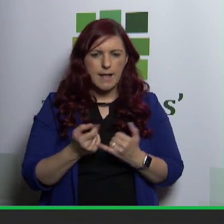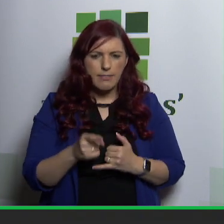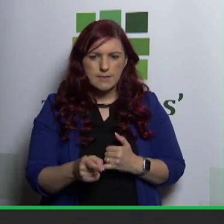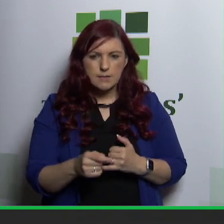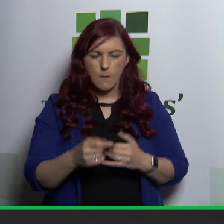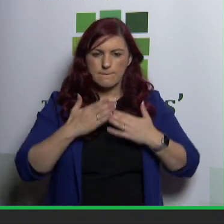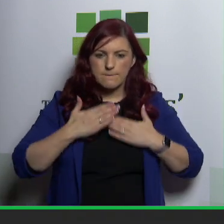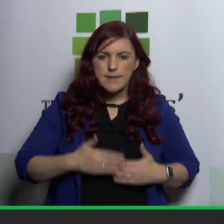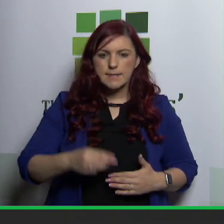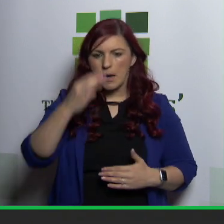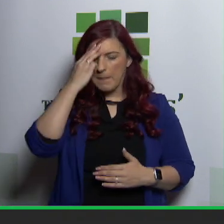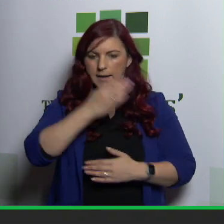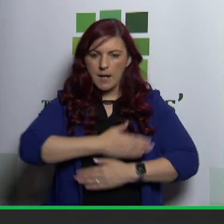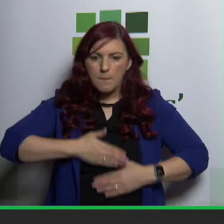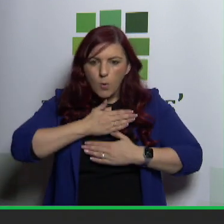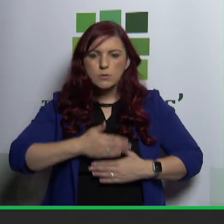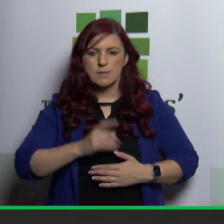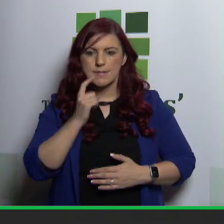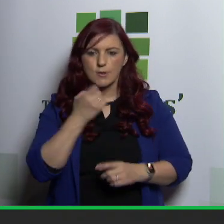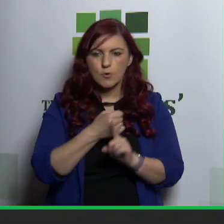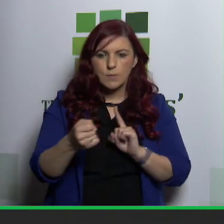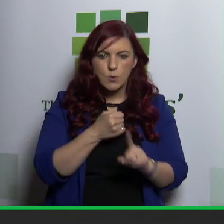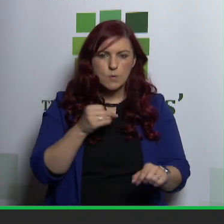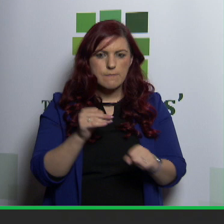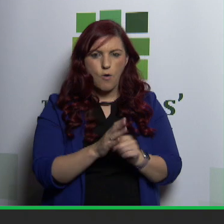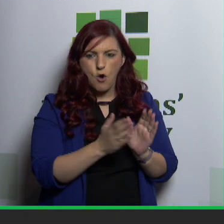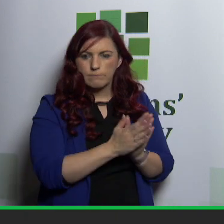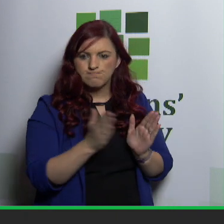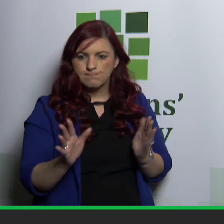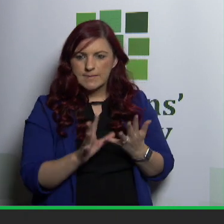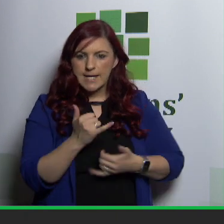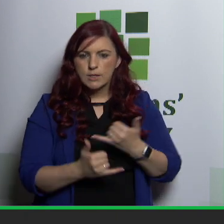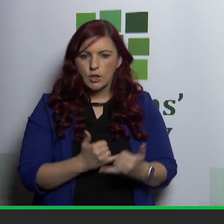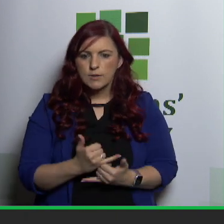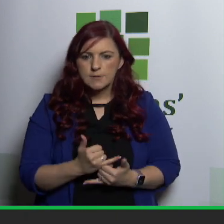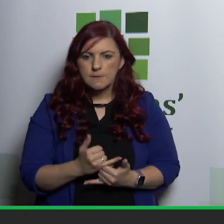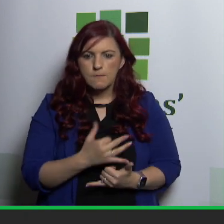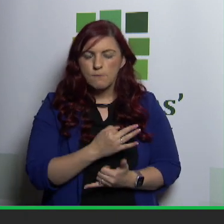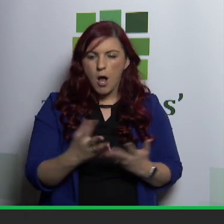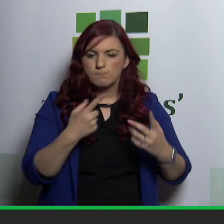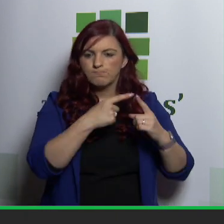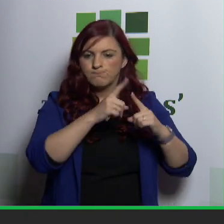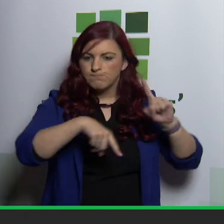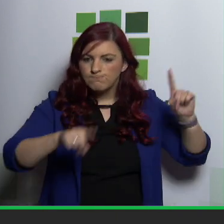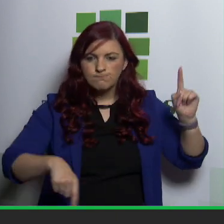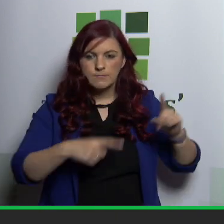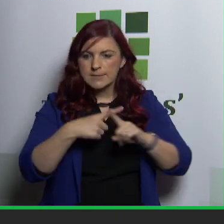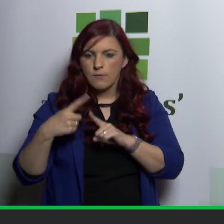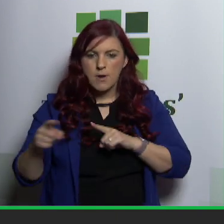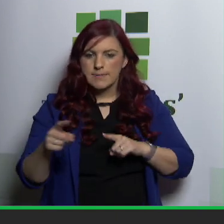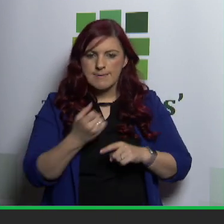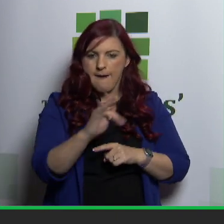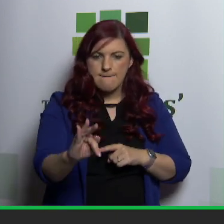Physical, mental, emotional and sexual abuse for a period of 10 years from numerous members of staff.